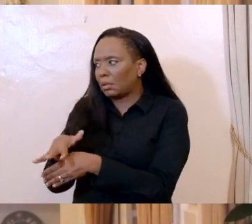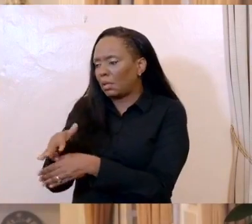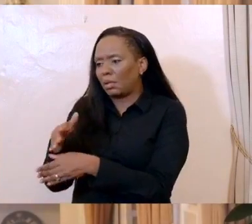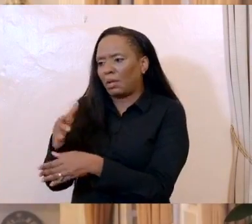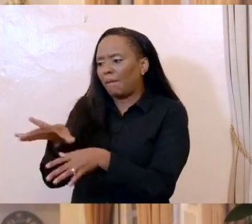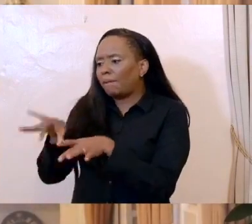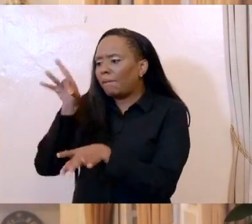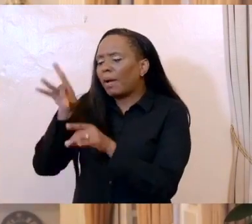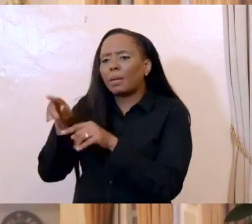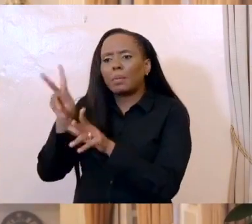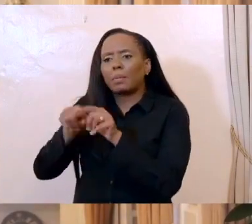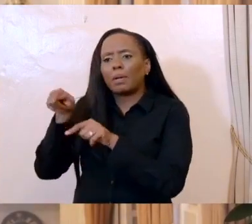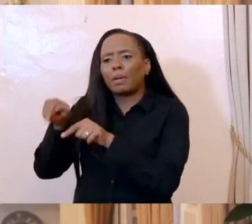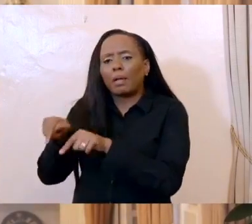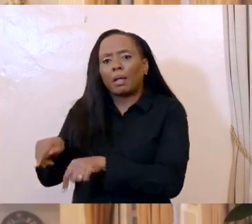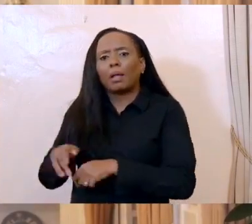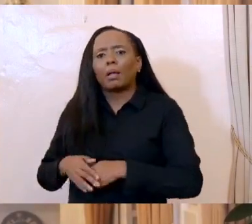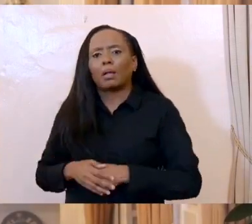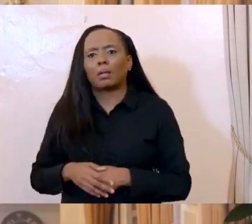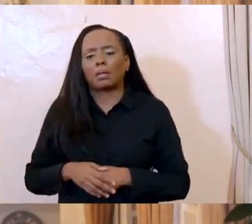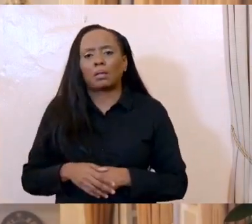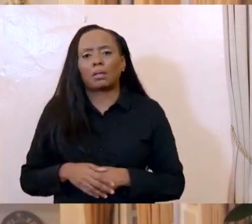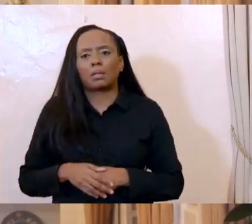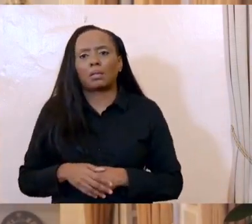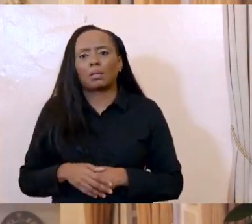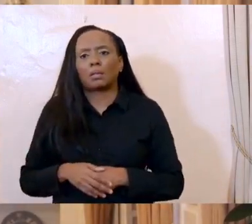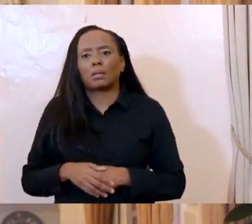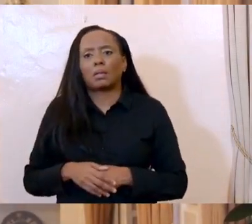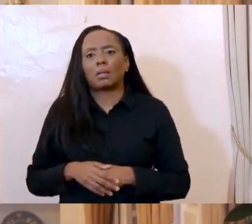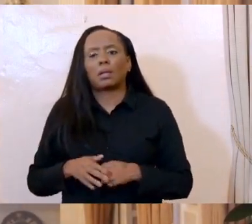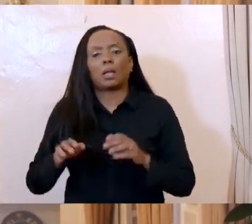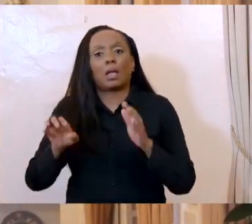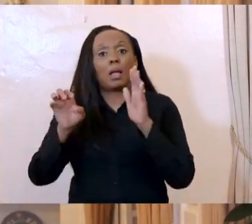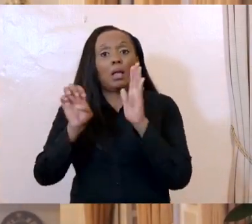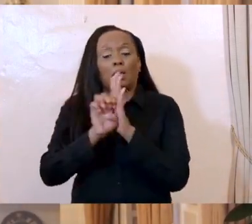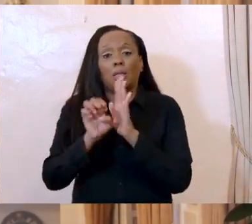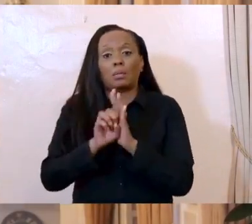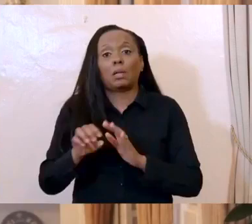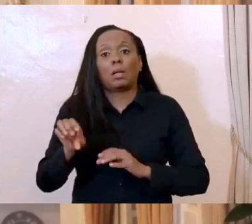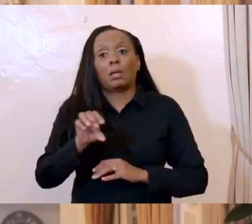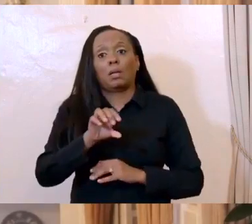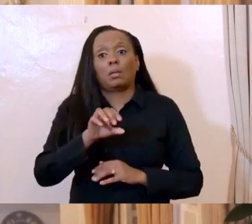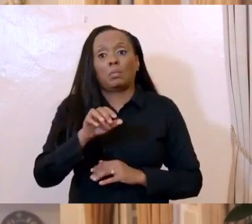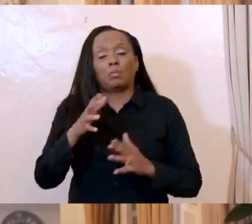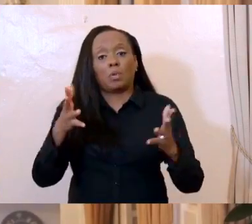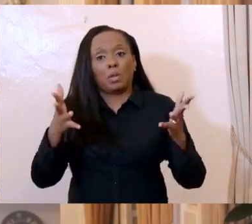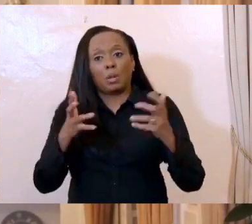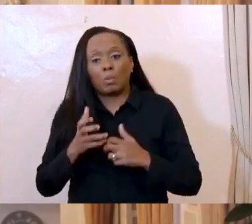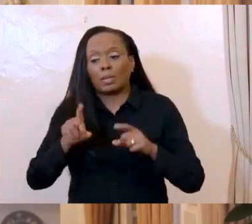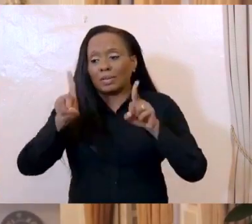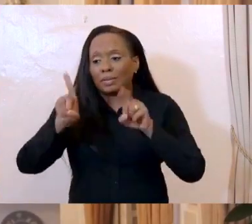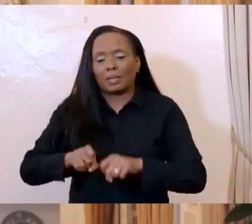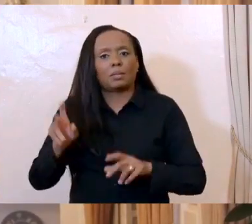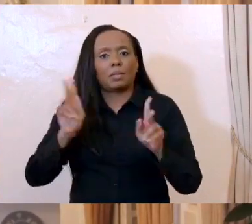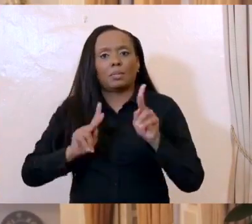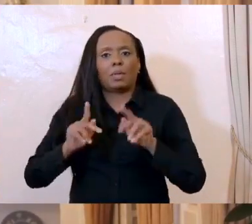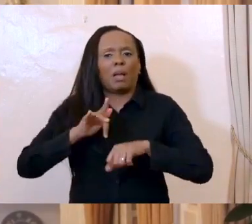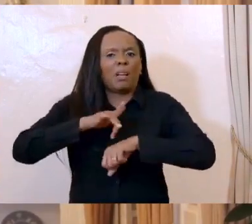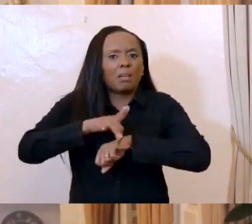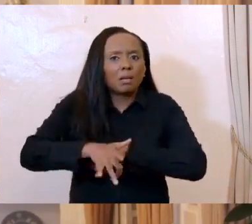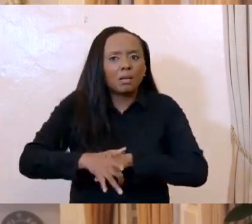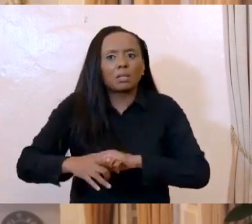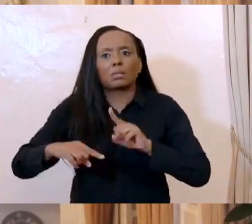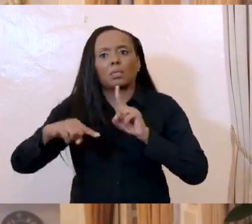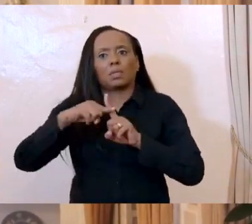to identify persons who are displaying symptoms so that we can get to them early, test them, and if they're positive, start